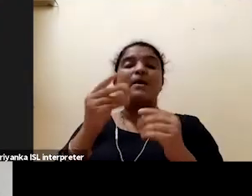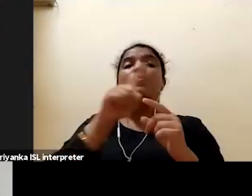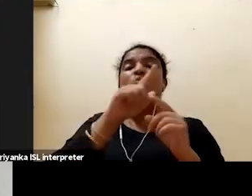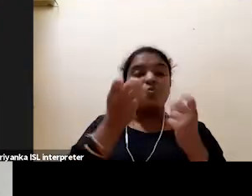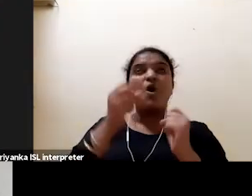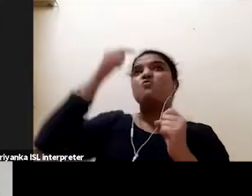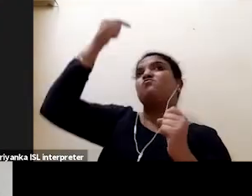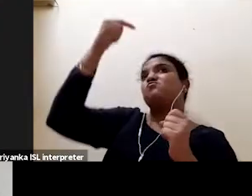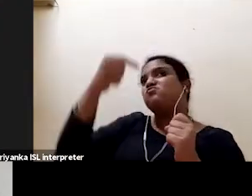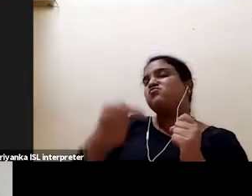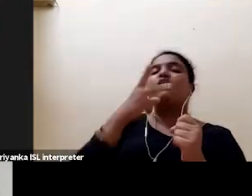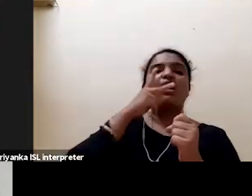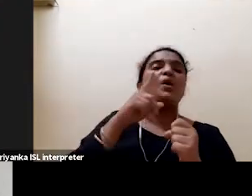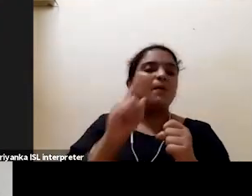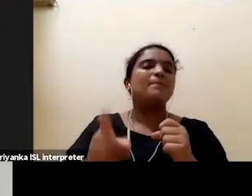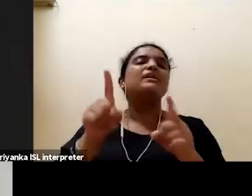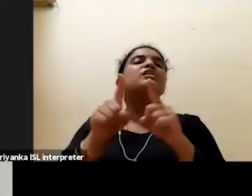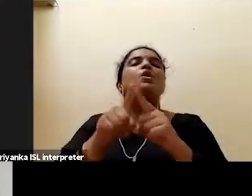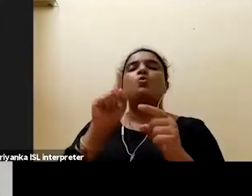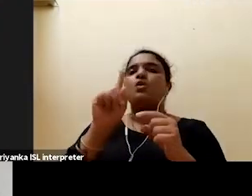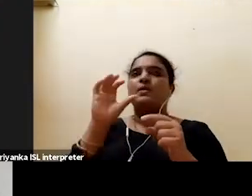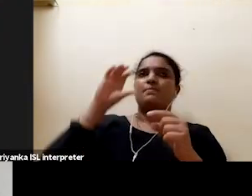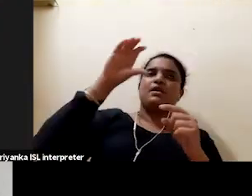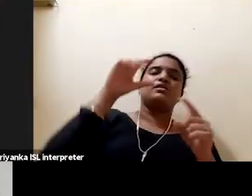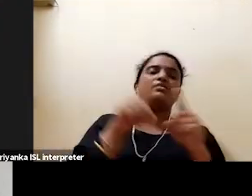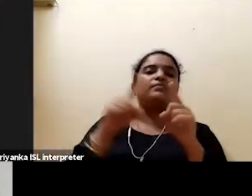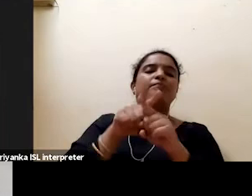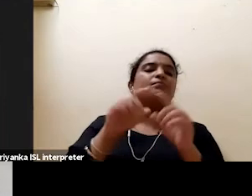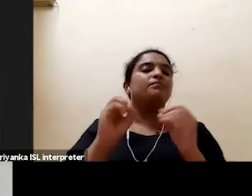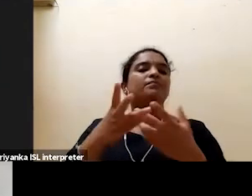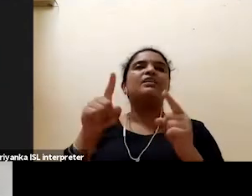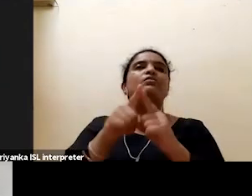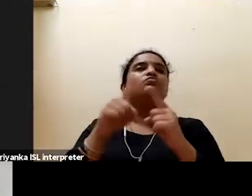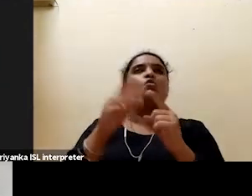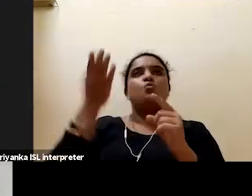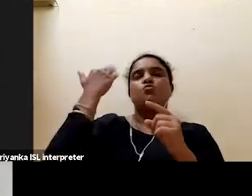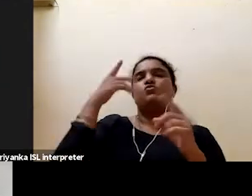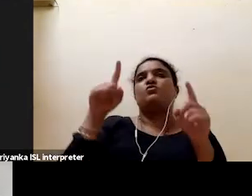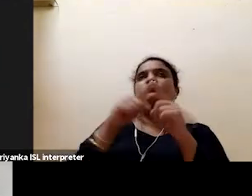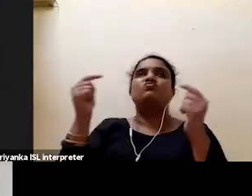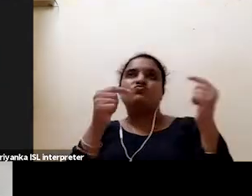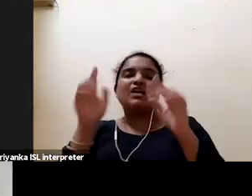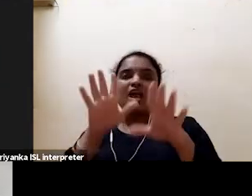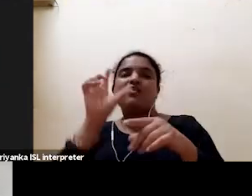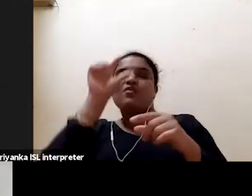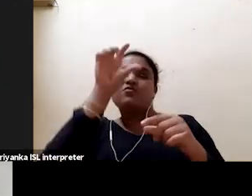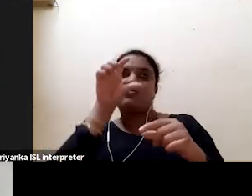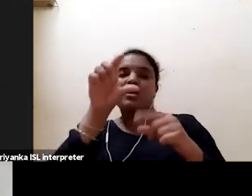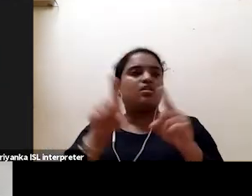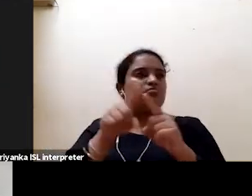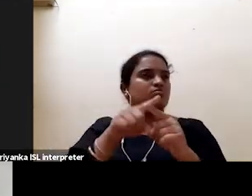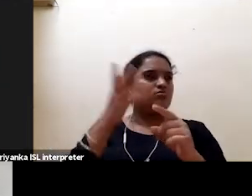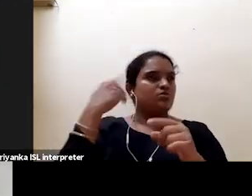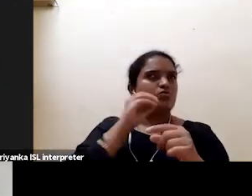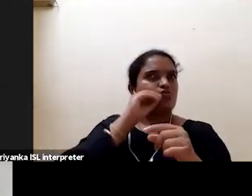post. So the first paragraph, either you can start off with something controversial, so the reader thinks that how dare he or she